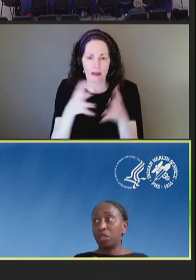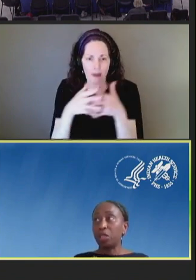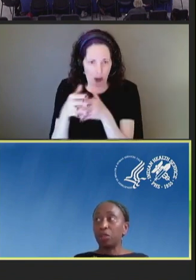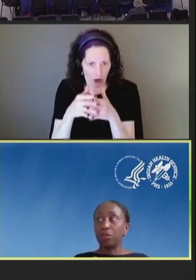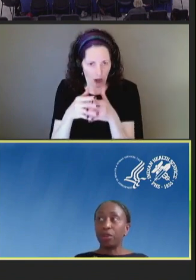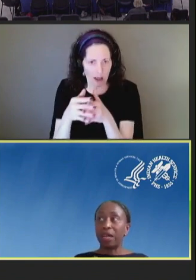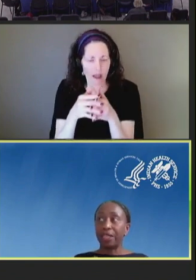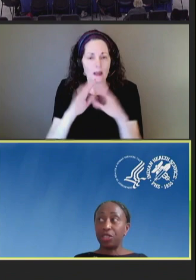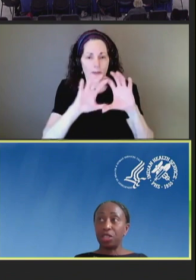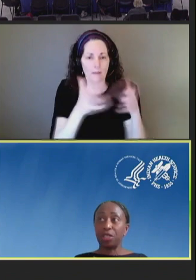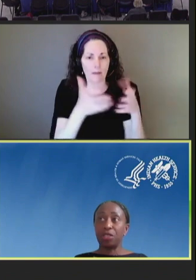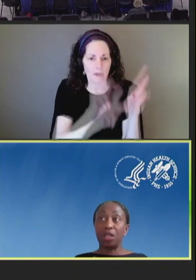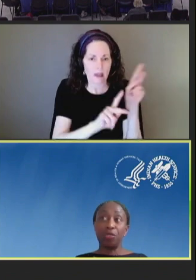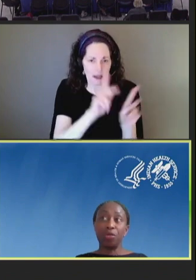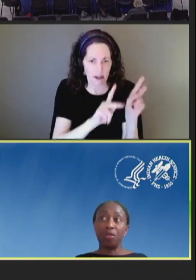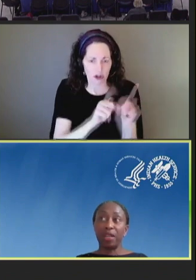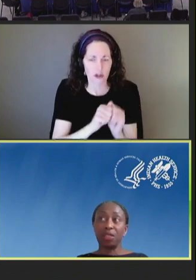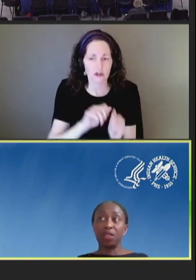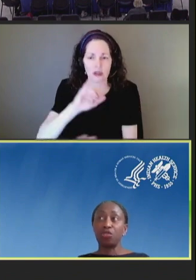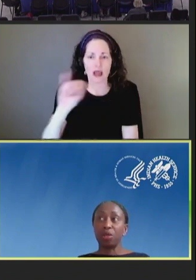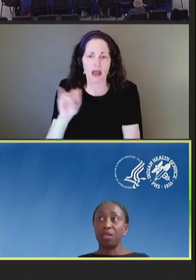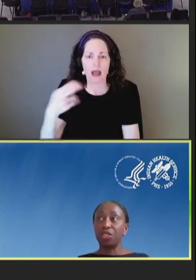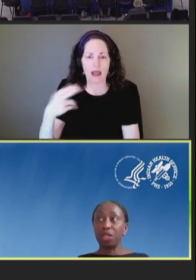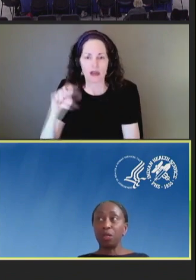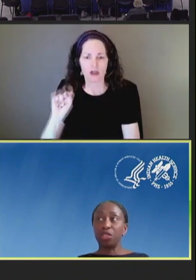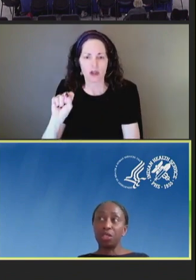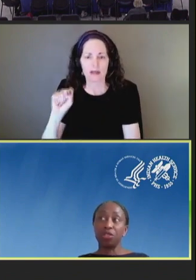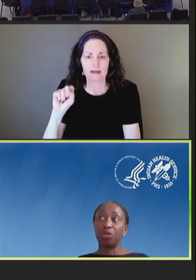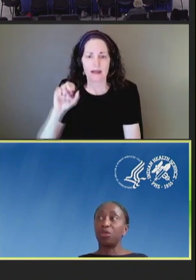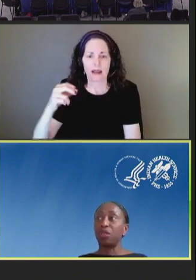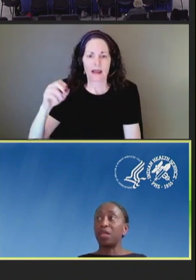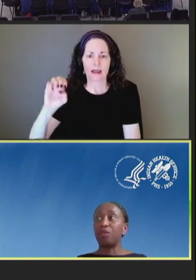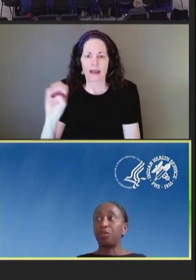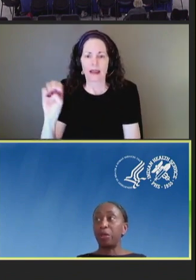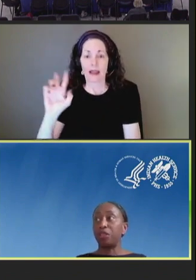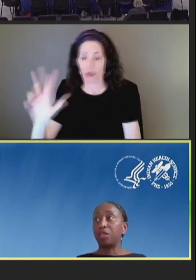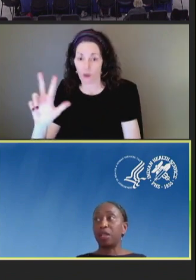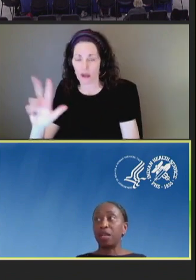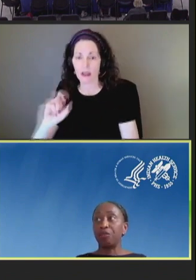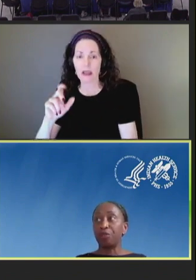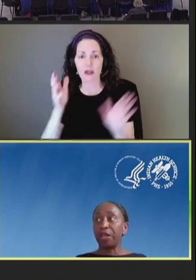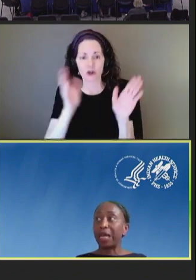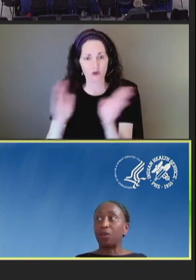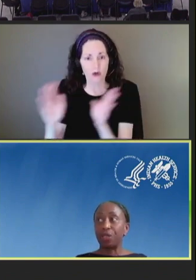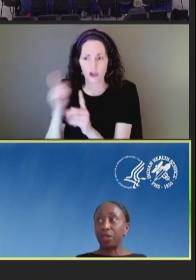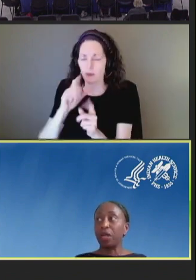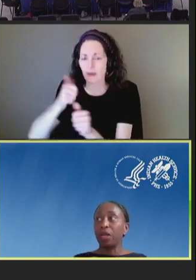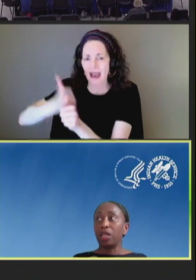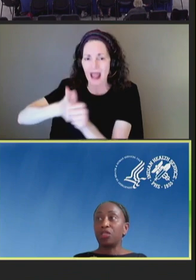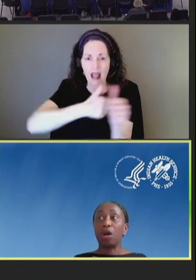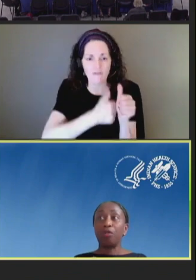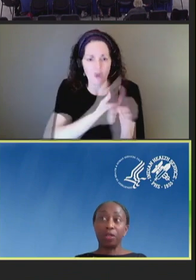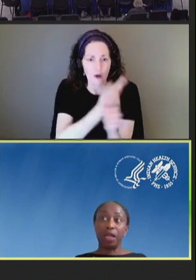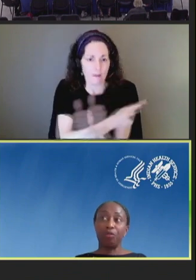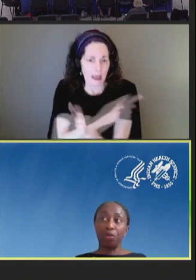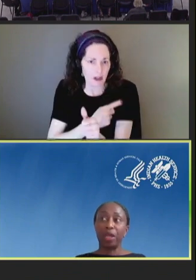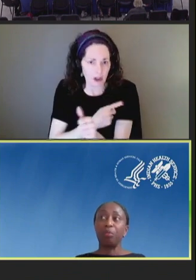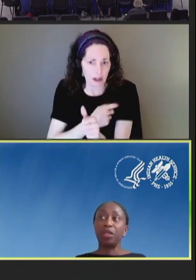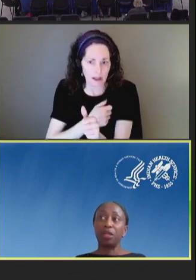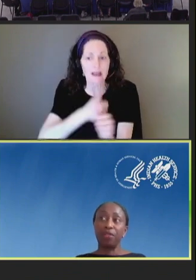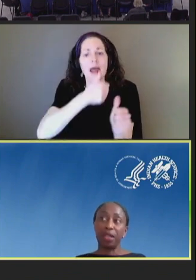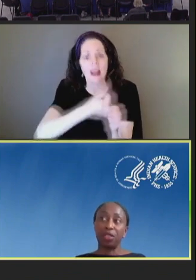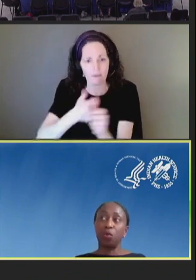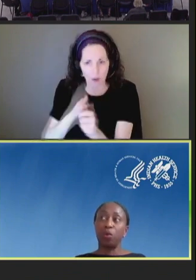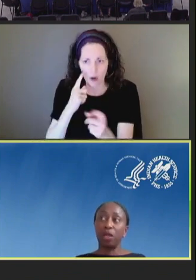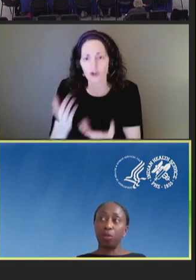efforts include the IHS E3 vaccine strategy, which ensures that every patient at every encounter is offered every